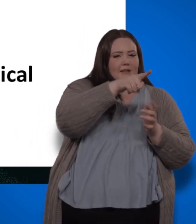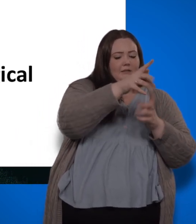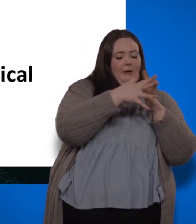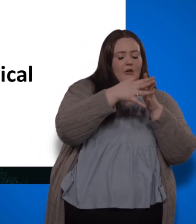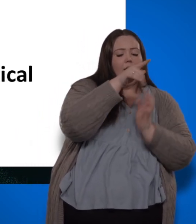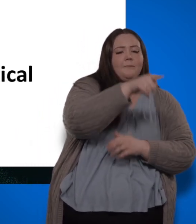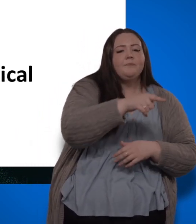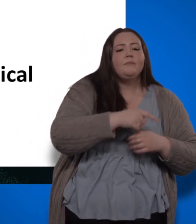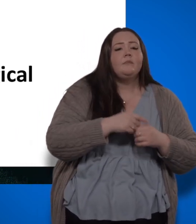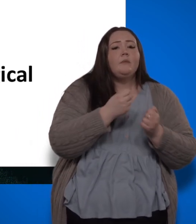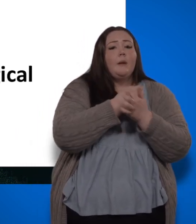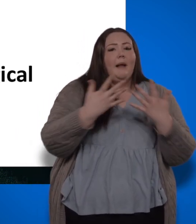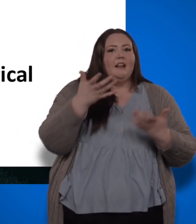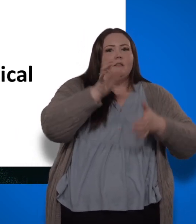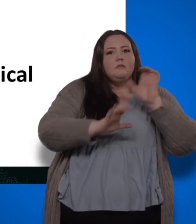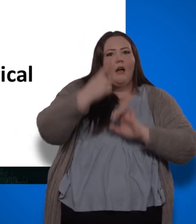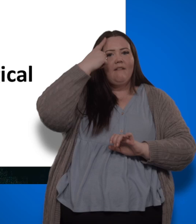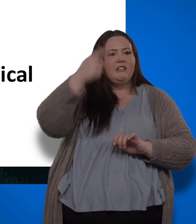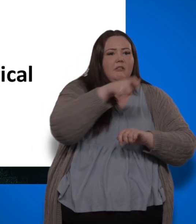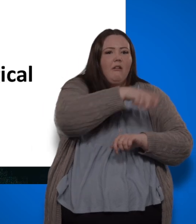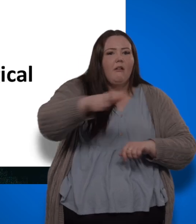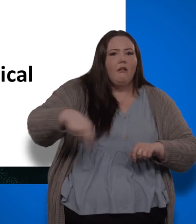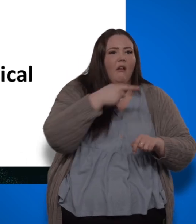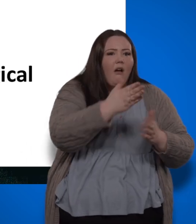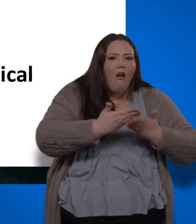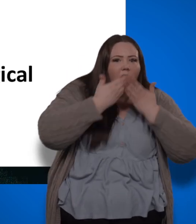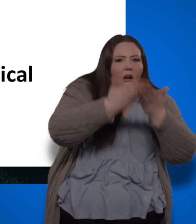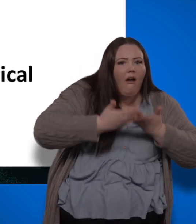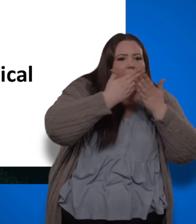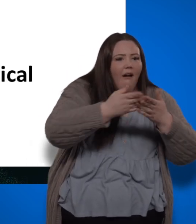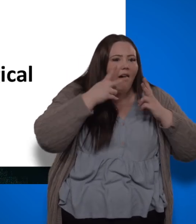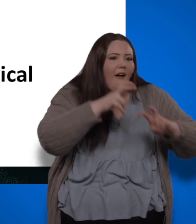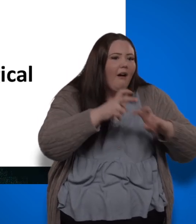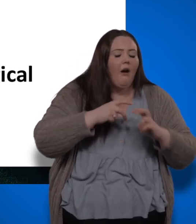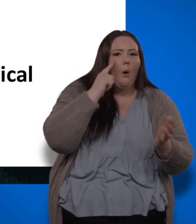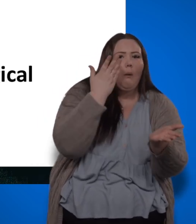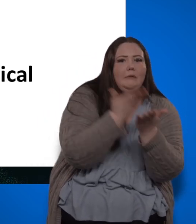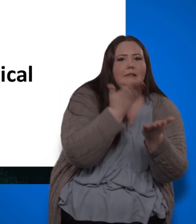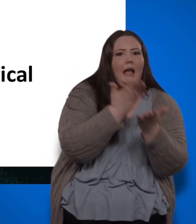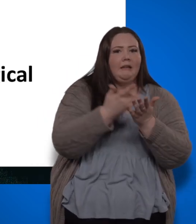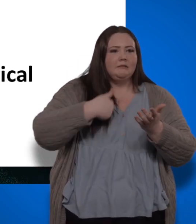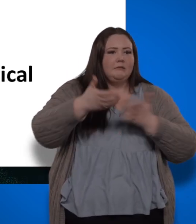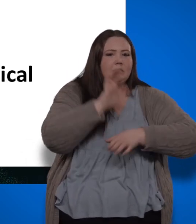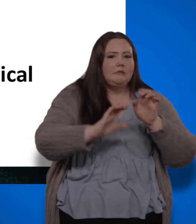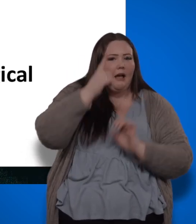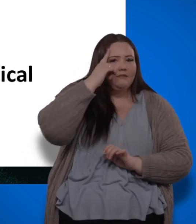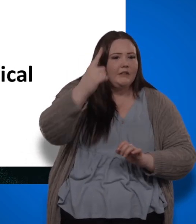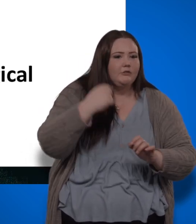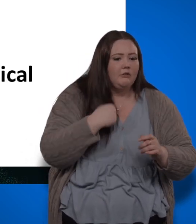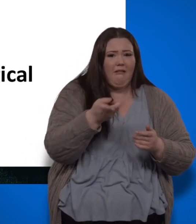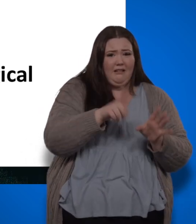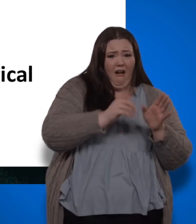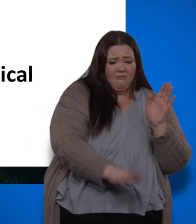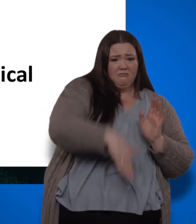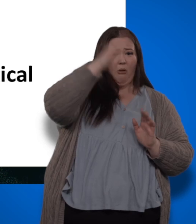complete science fiction nerds. They've been reading this stuff, completely obsessed with science fiction since they were young